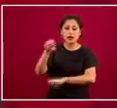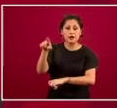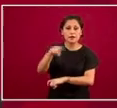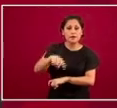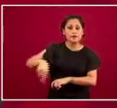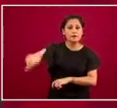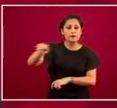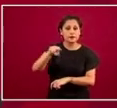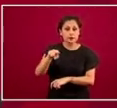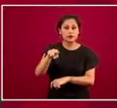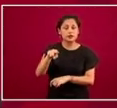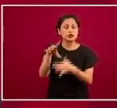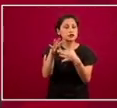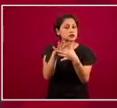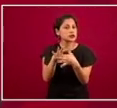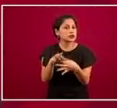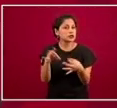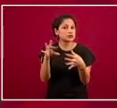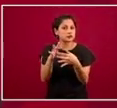will be